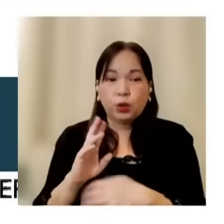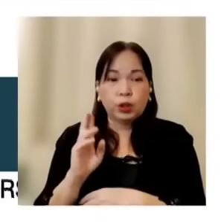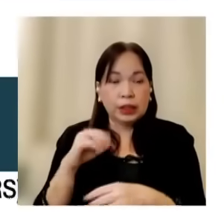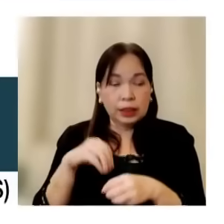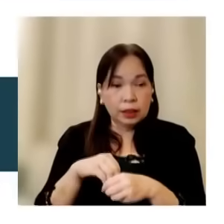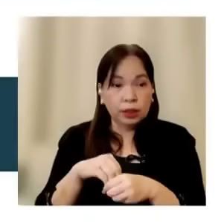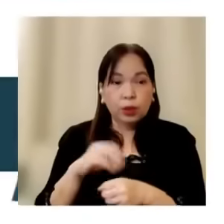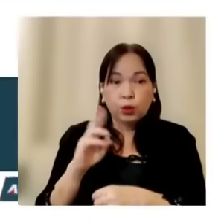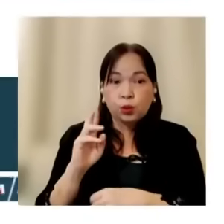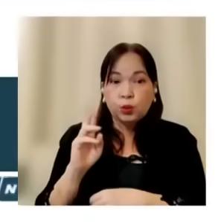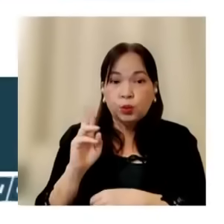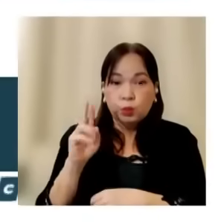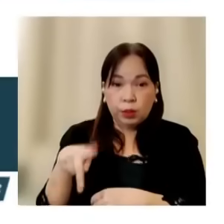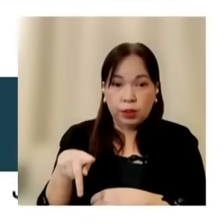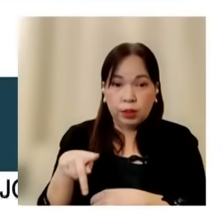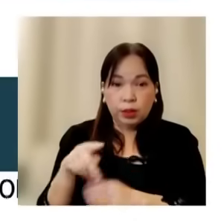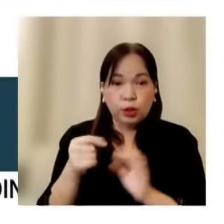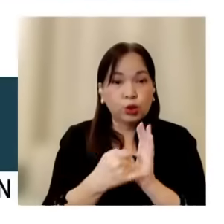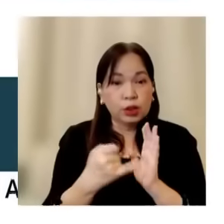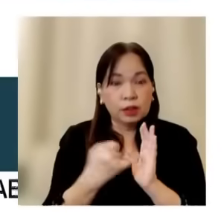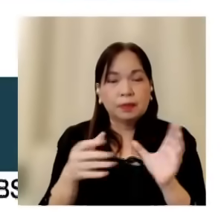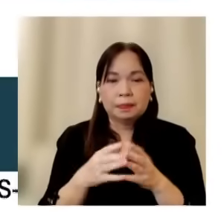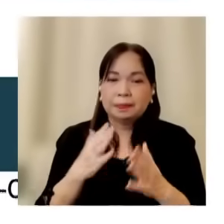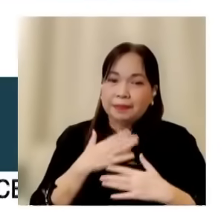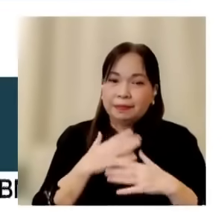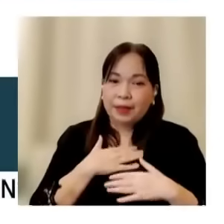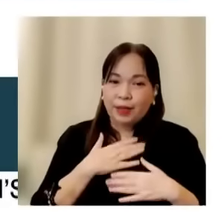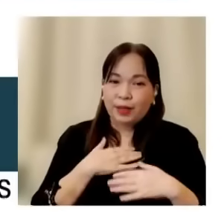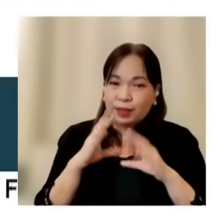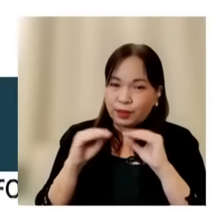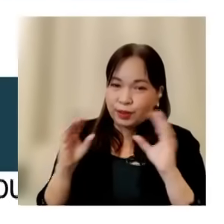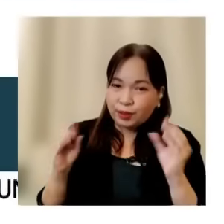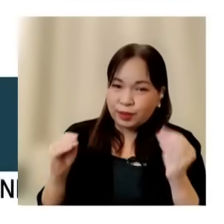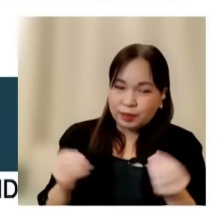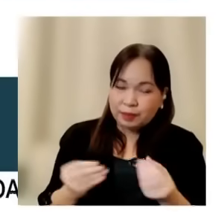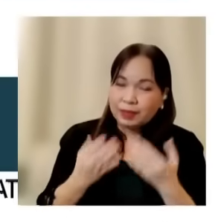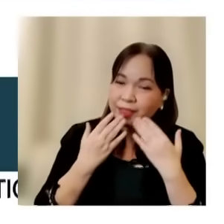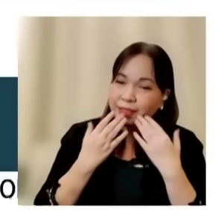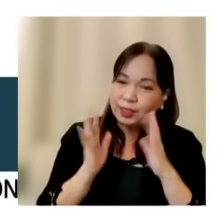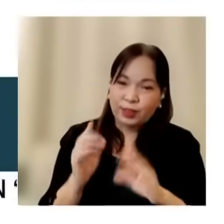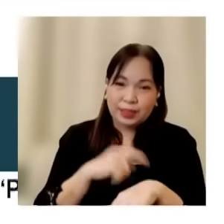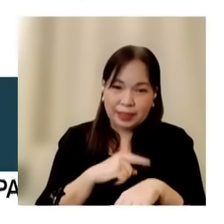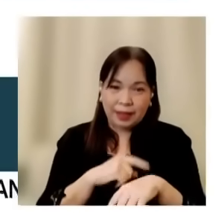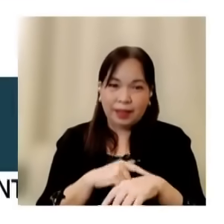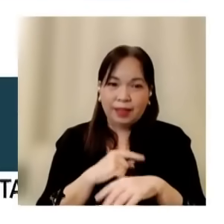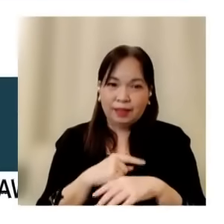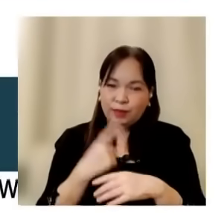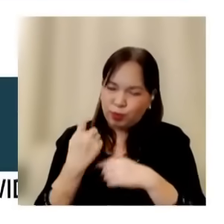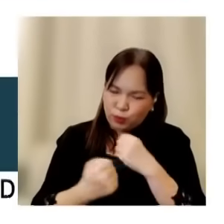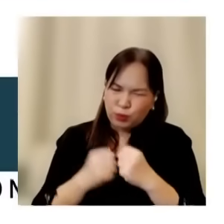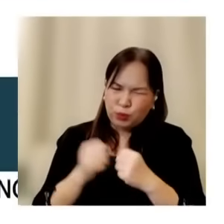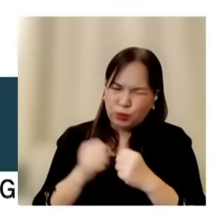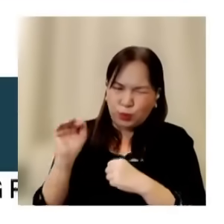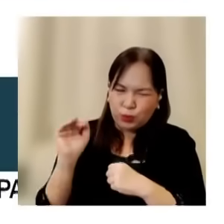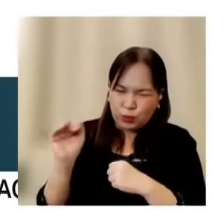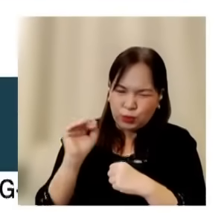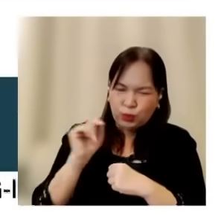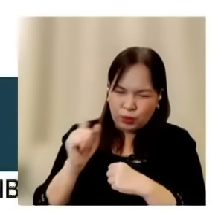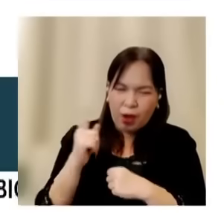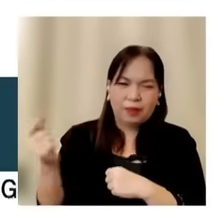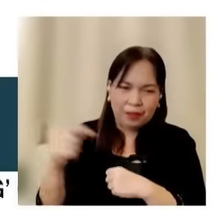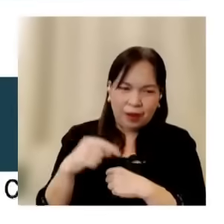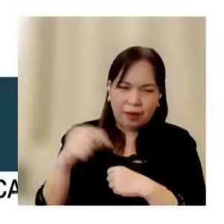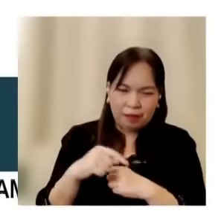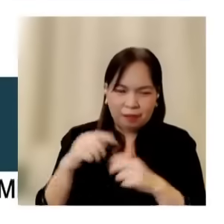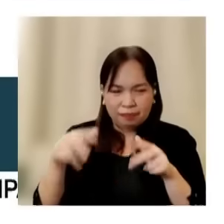Merry Christmas to you. Thanks for making yourself available and accessible the whole year round, and we hope to have more of these conversations